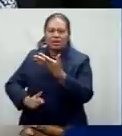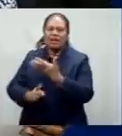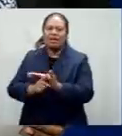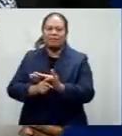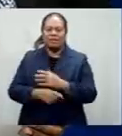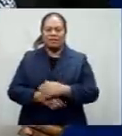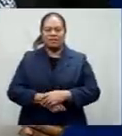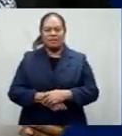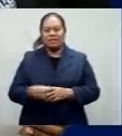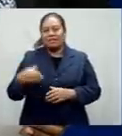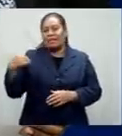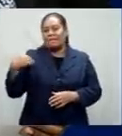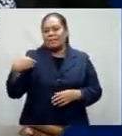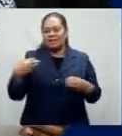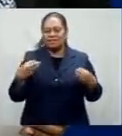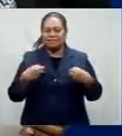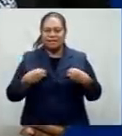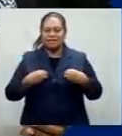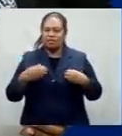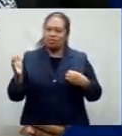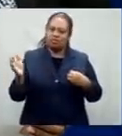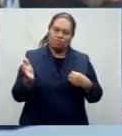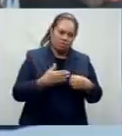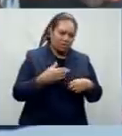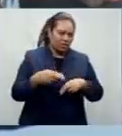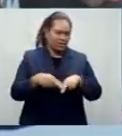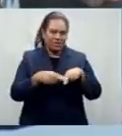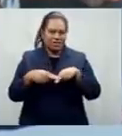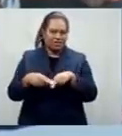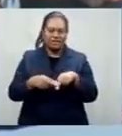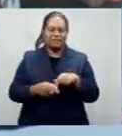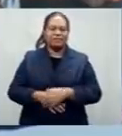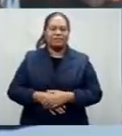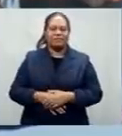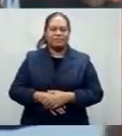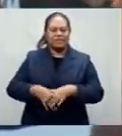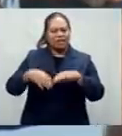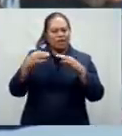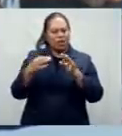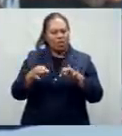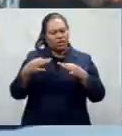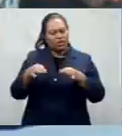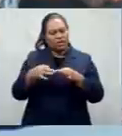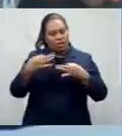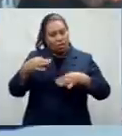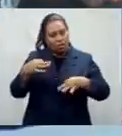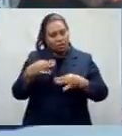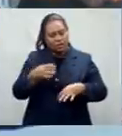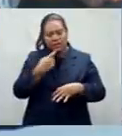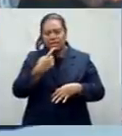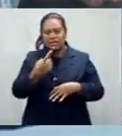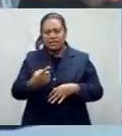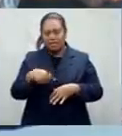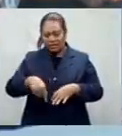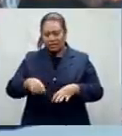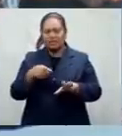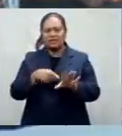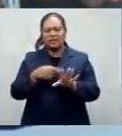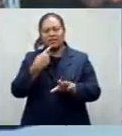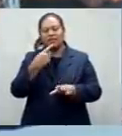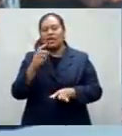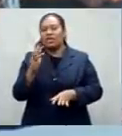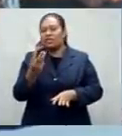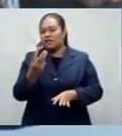Harold impacting business across the country. In their audited group financial statements ending for the year